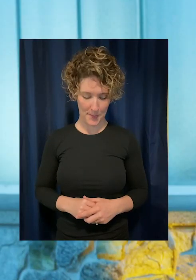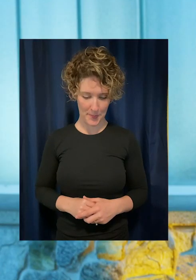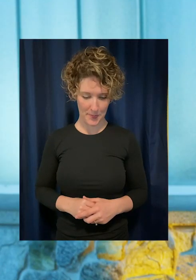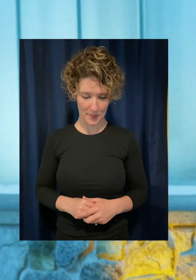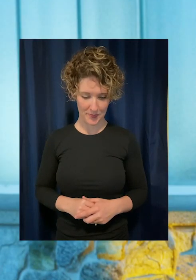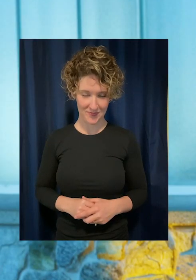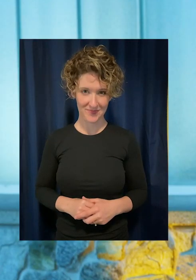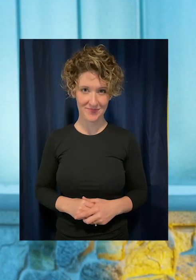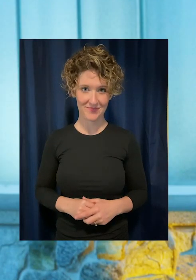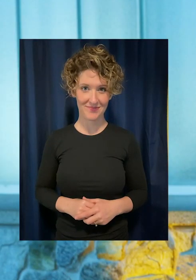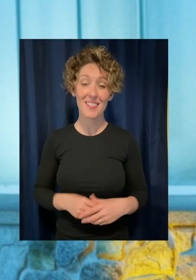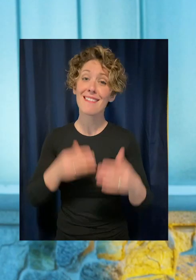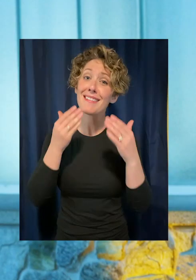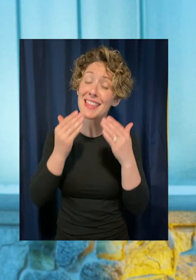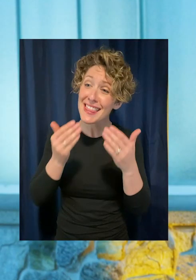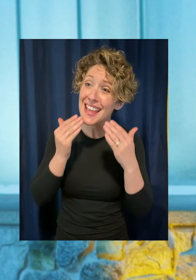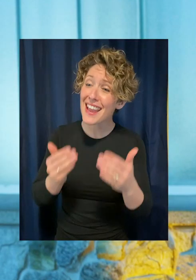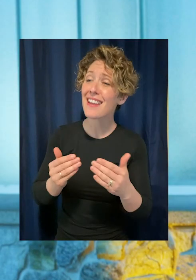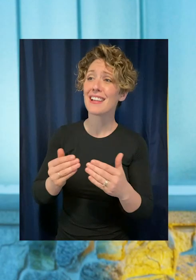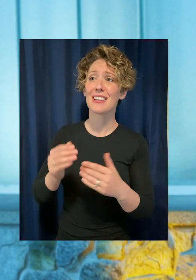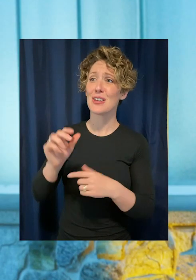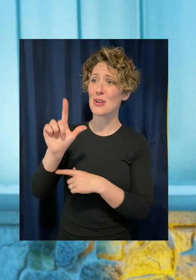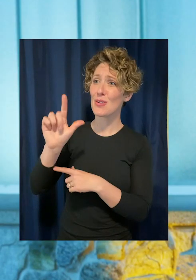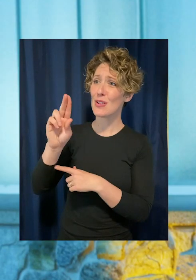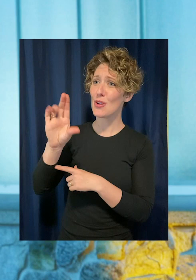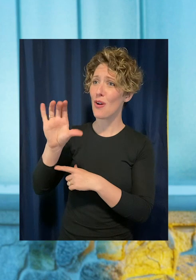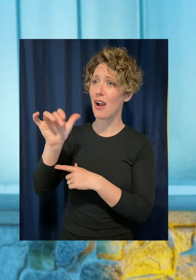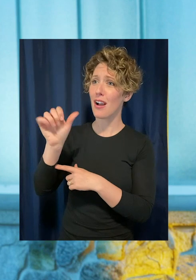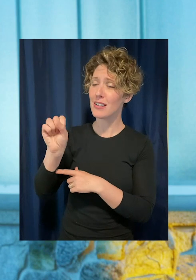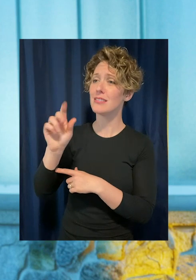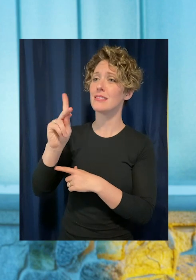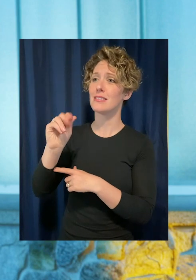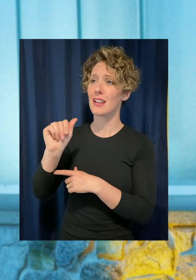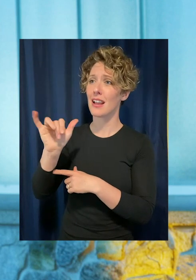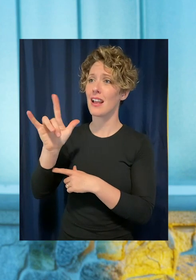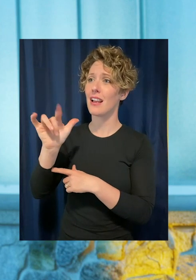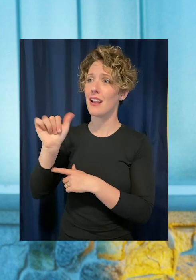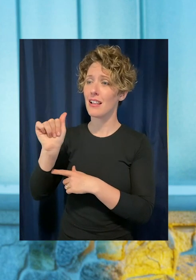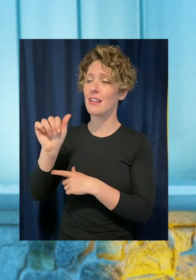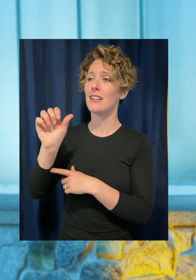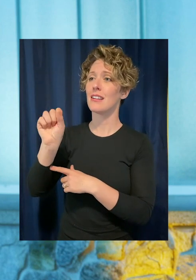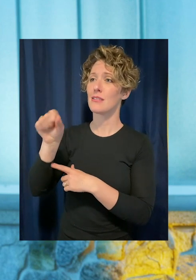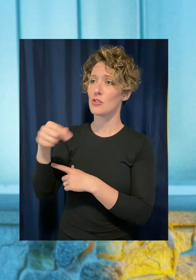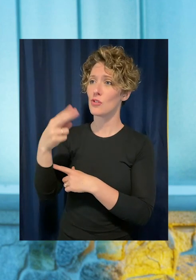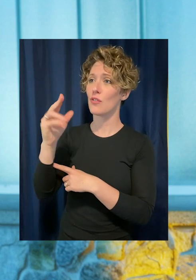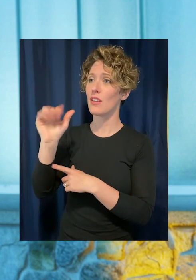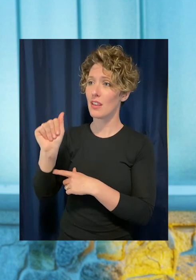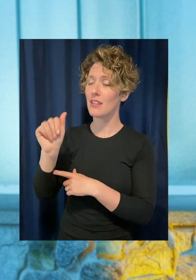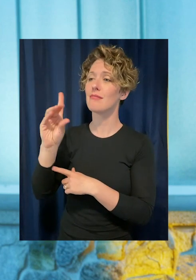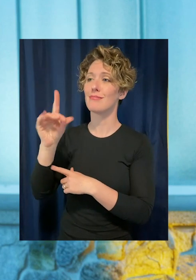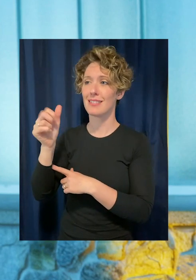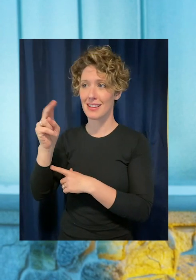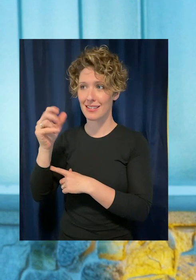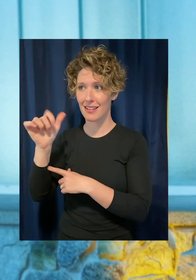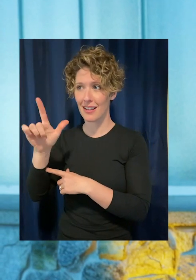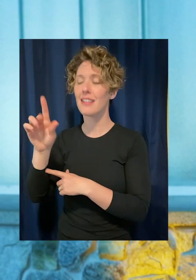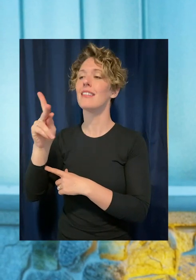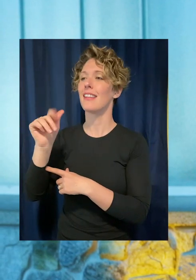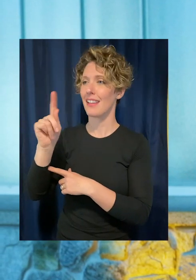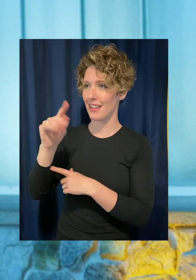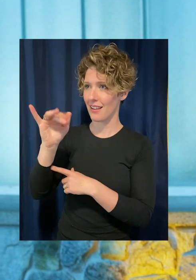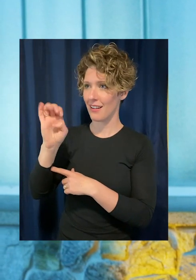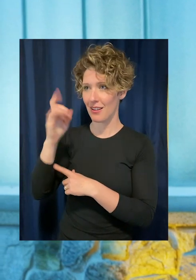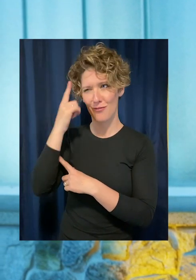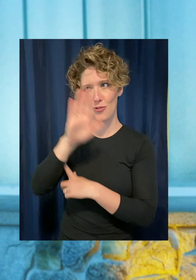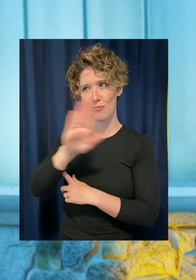Thank you again, Lucas, Kayla, Sophia, Danielle, and Katie, for your stunning rendition of Hallelujah. It has